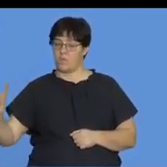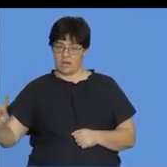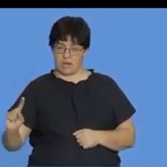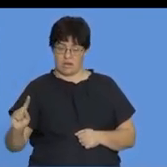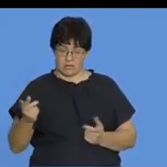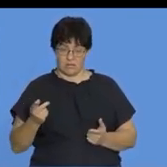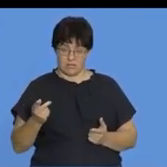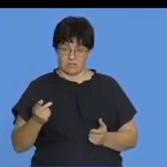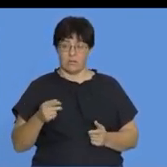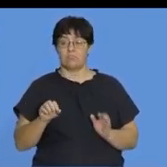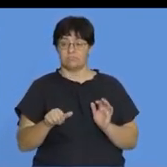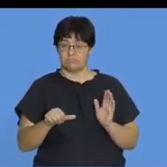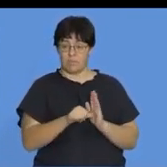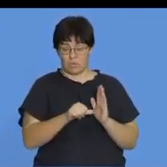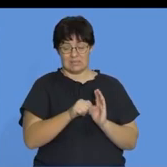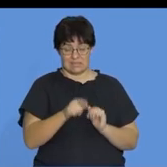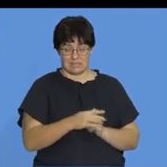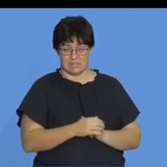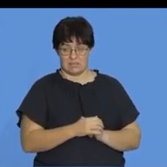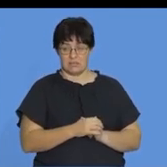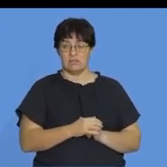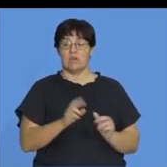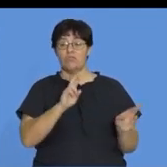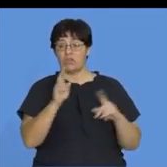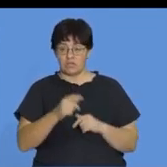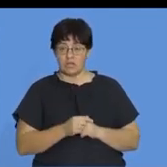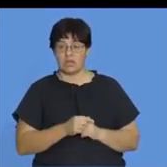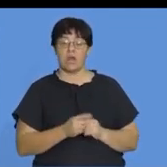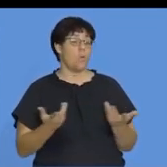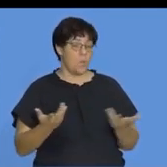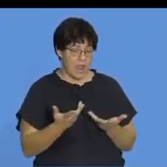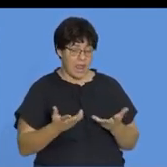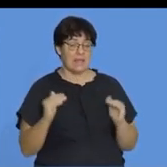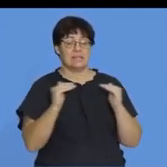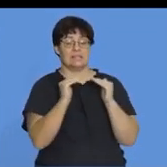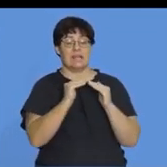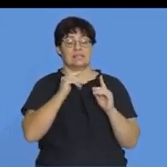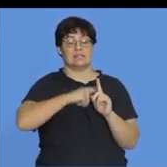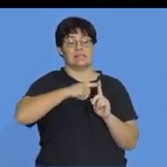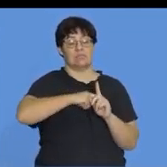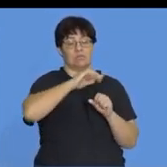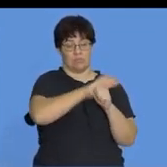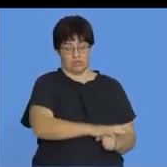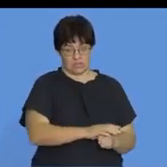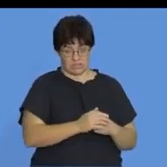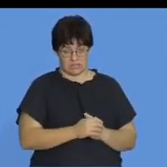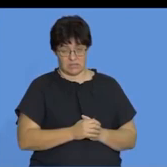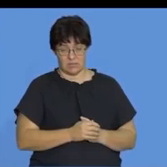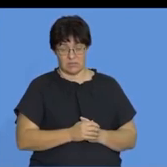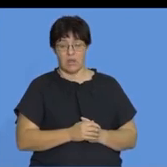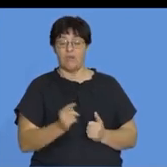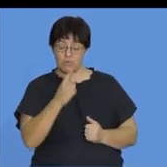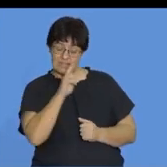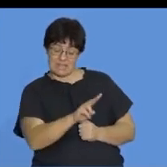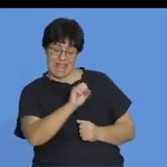1:2:1:1:1, right? That's very important. And then this reaction was also conducted at standard temperature and pressure. Now, wait a minute.